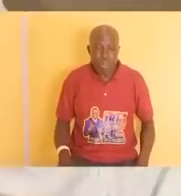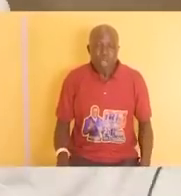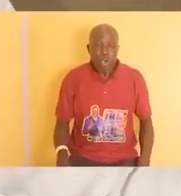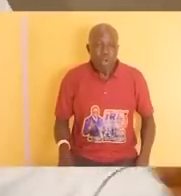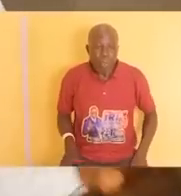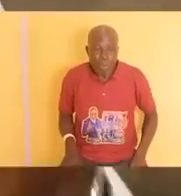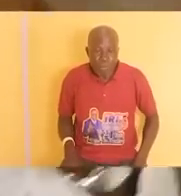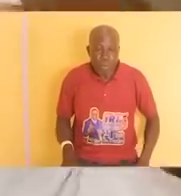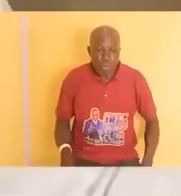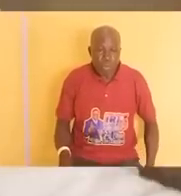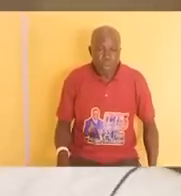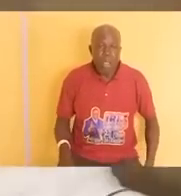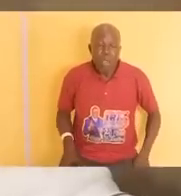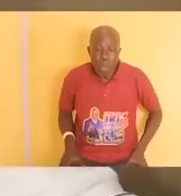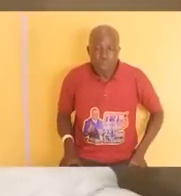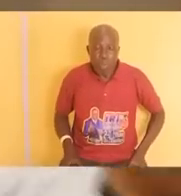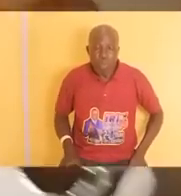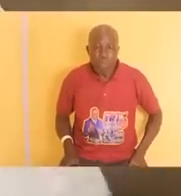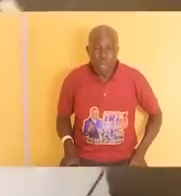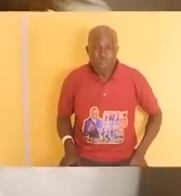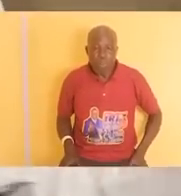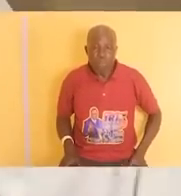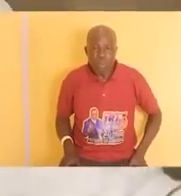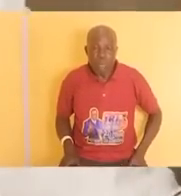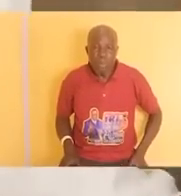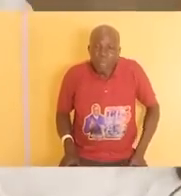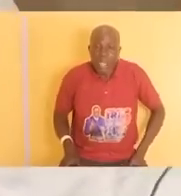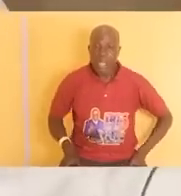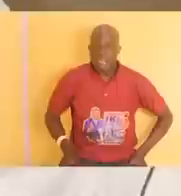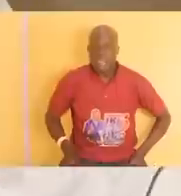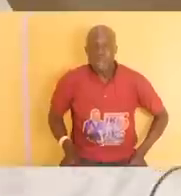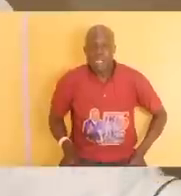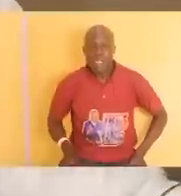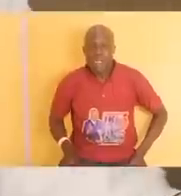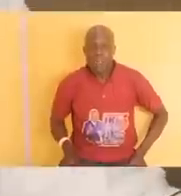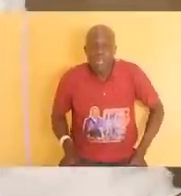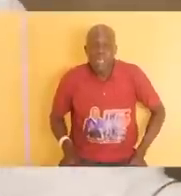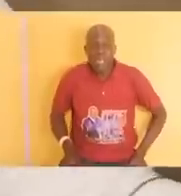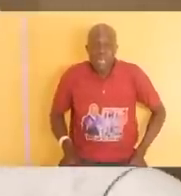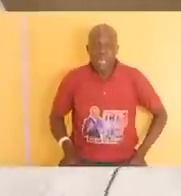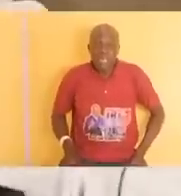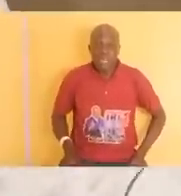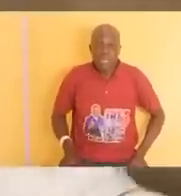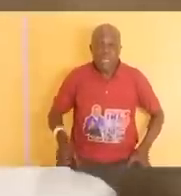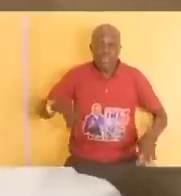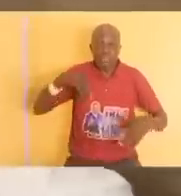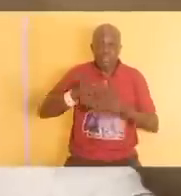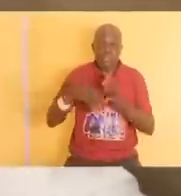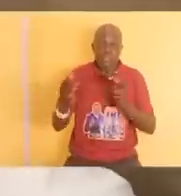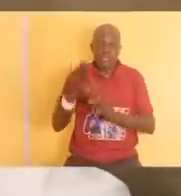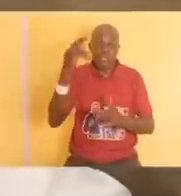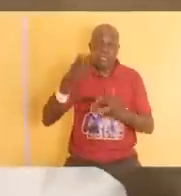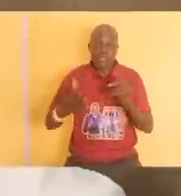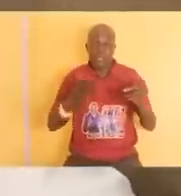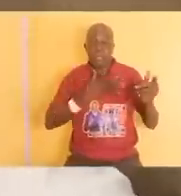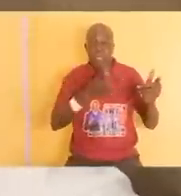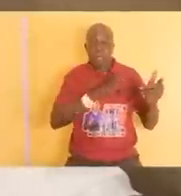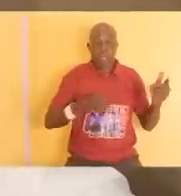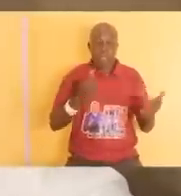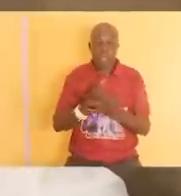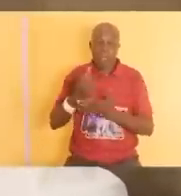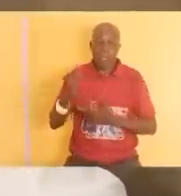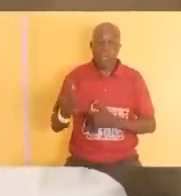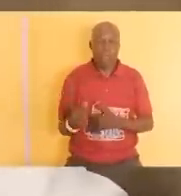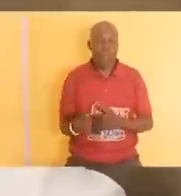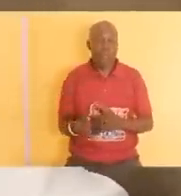You not spread your hands. On the phone. And bring us your phone. Or bring your offering. No call Jesus. In the name of Jesus. Nazareth. Christ of Nazareth. I declare. If I go